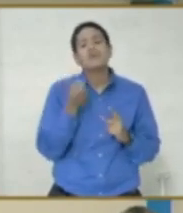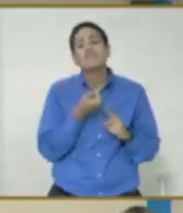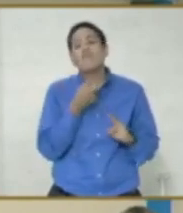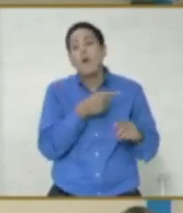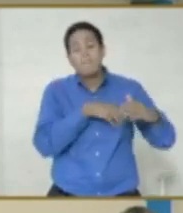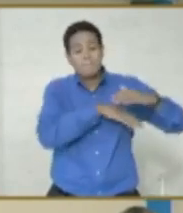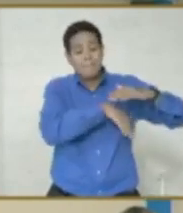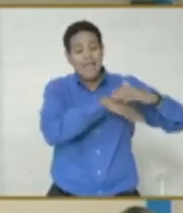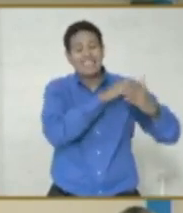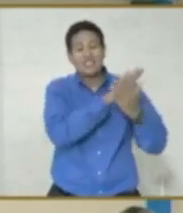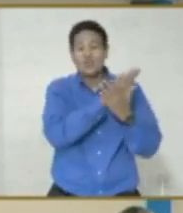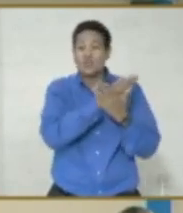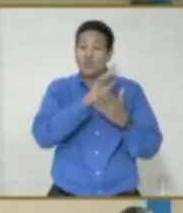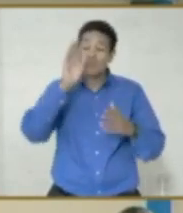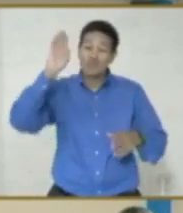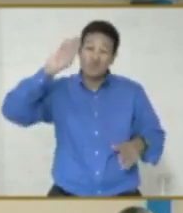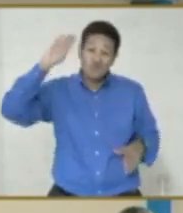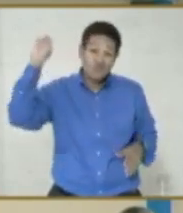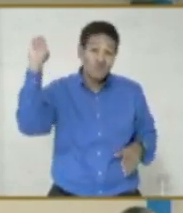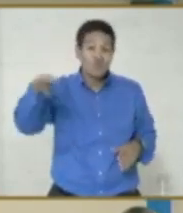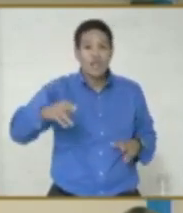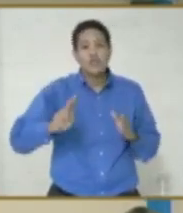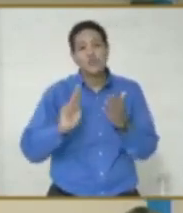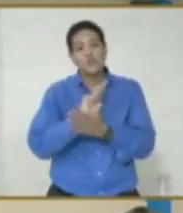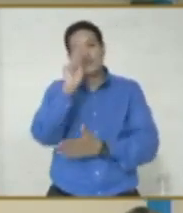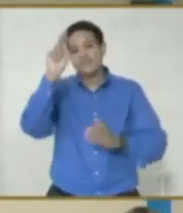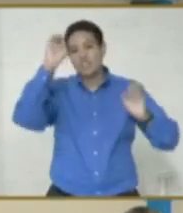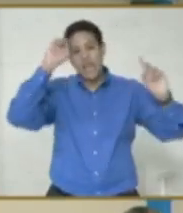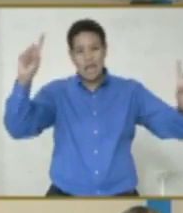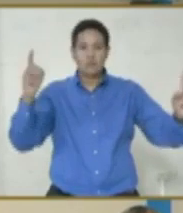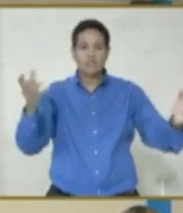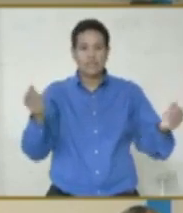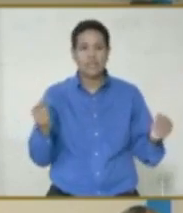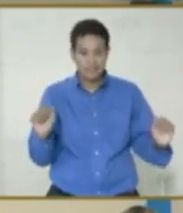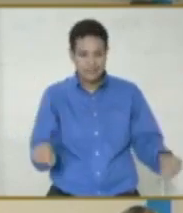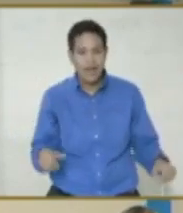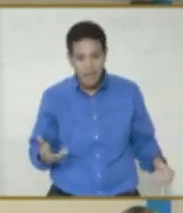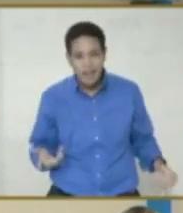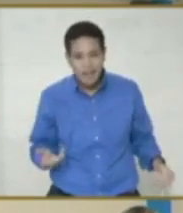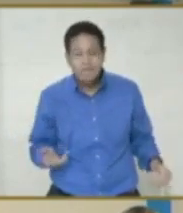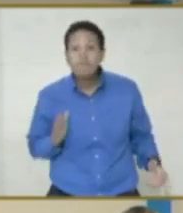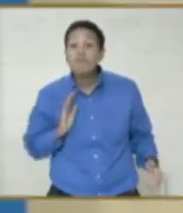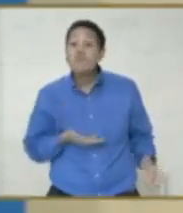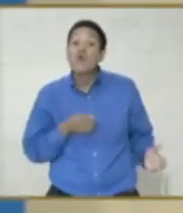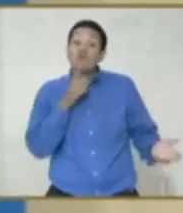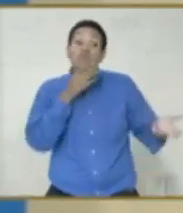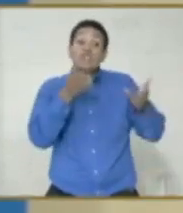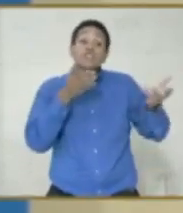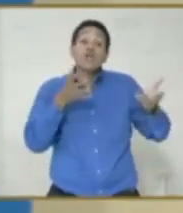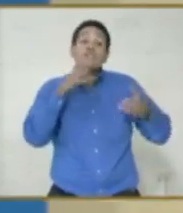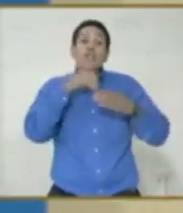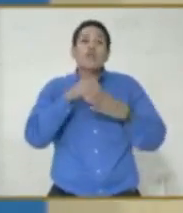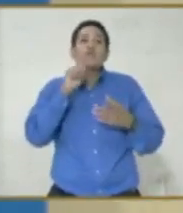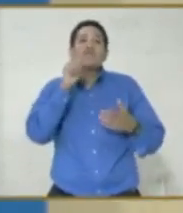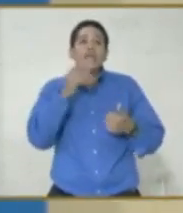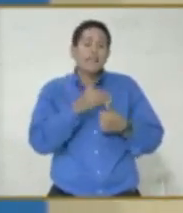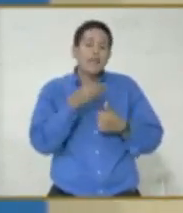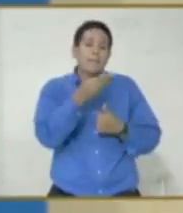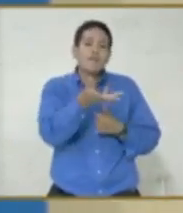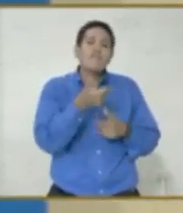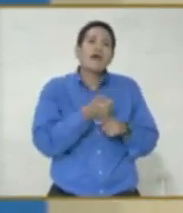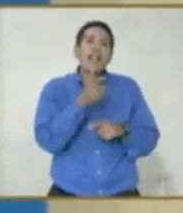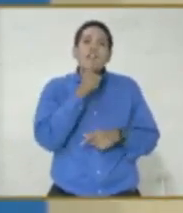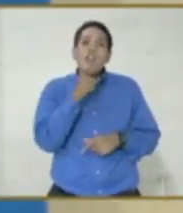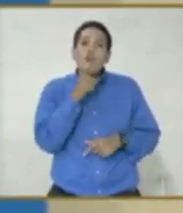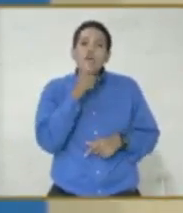basic school straight to tertiary level education. Our services include providing lunch